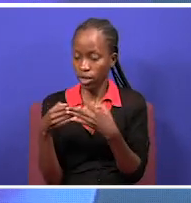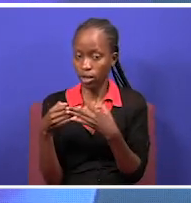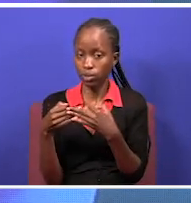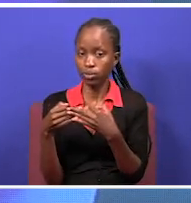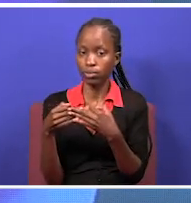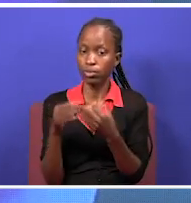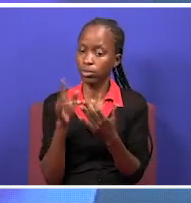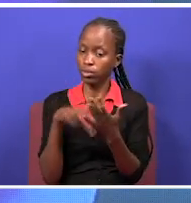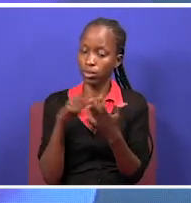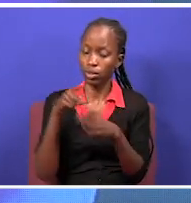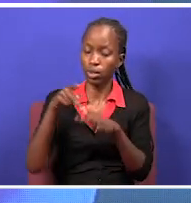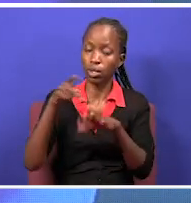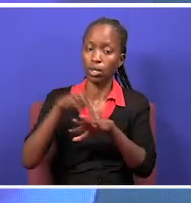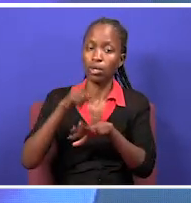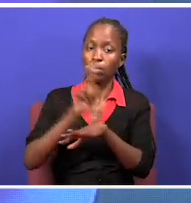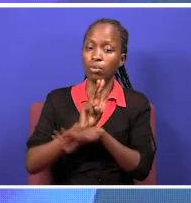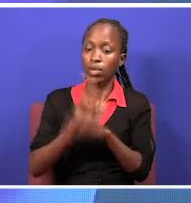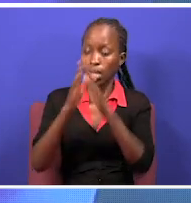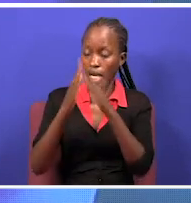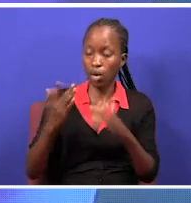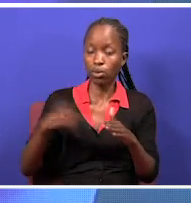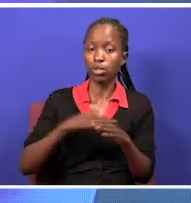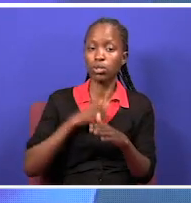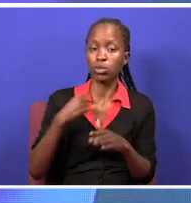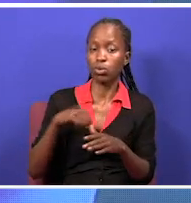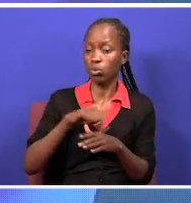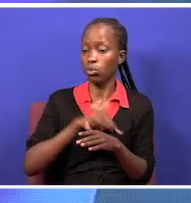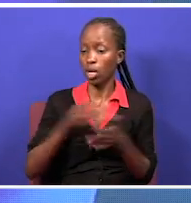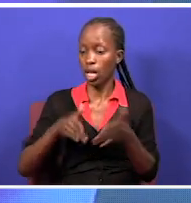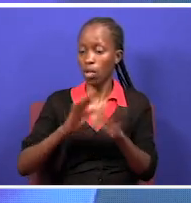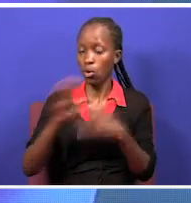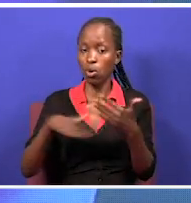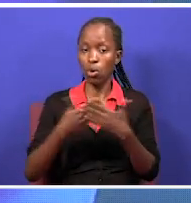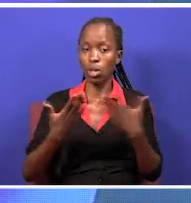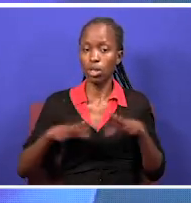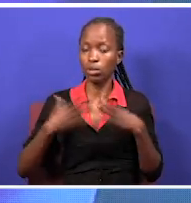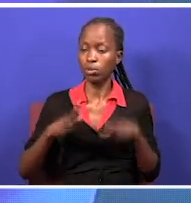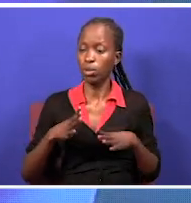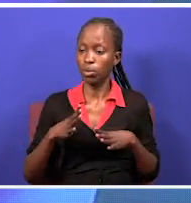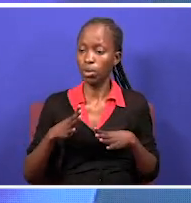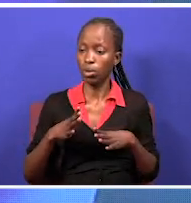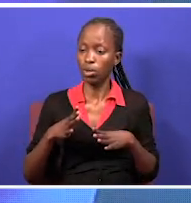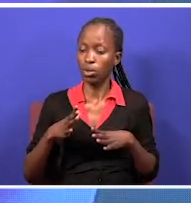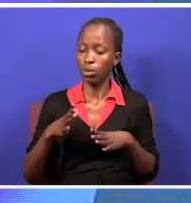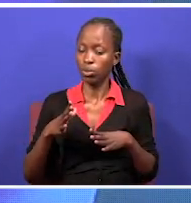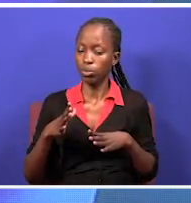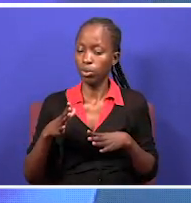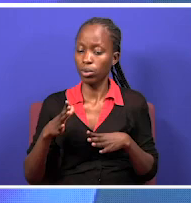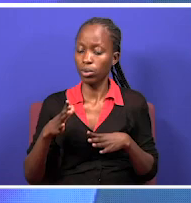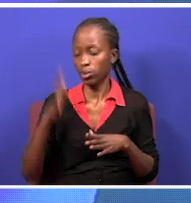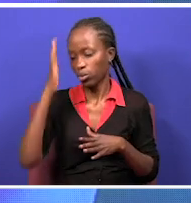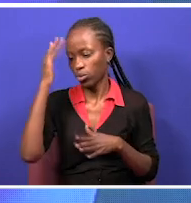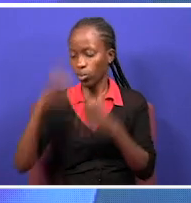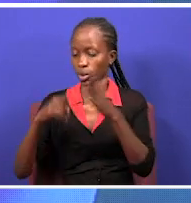been reading Proverbs. In our house, we allow everybody to have a say on what we are going to discuss for the next while.